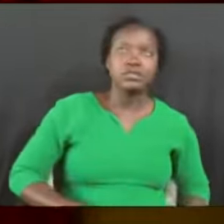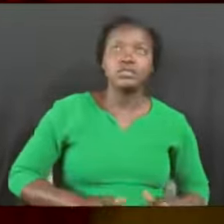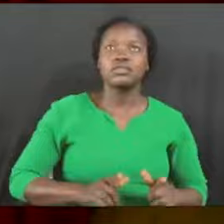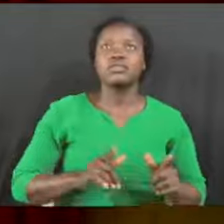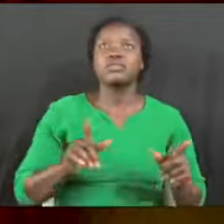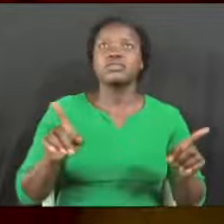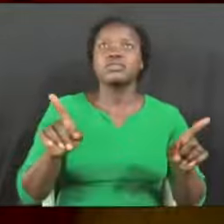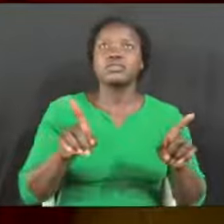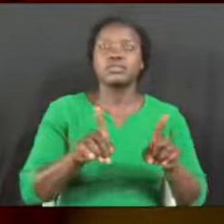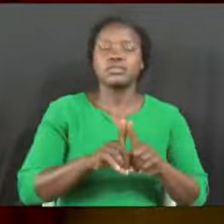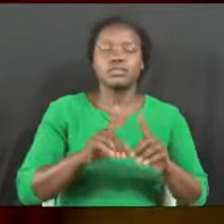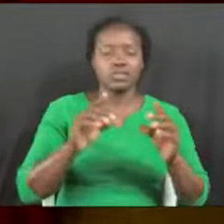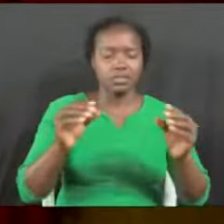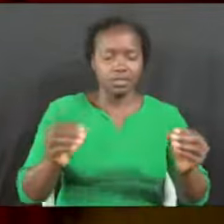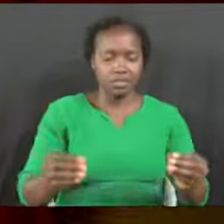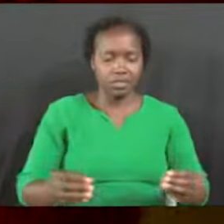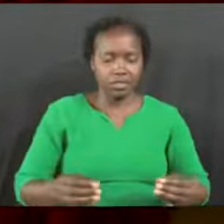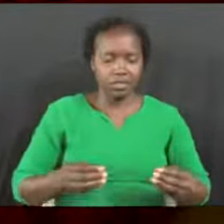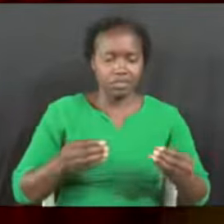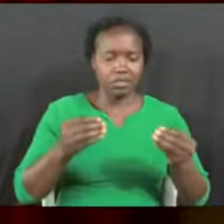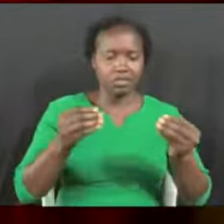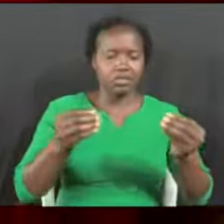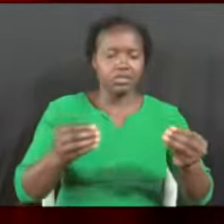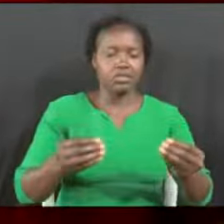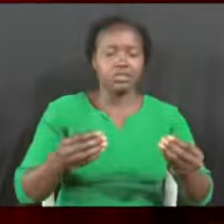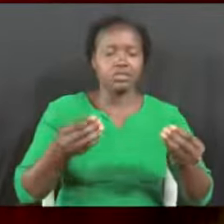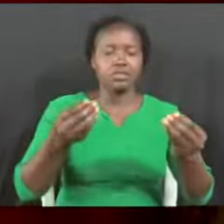who yielded His life and